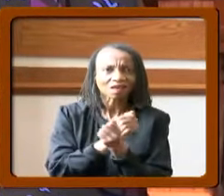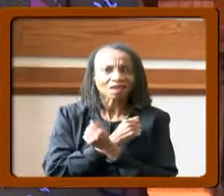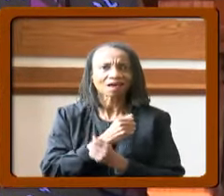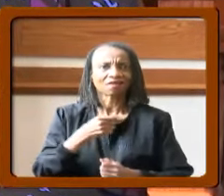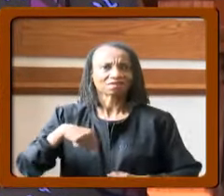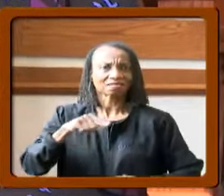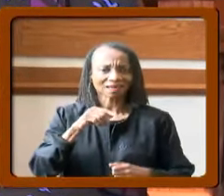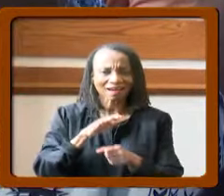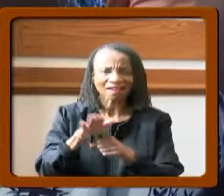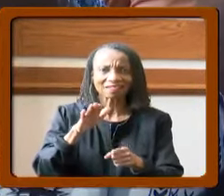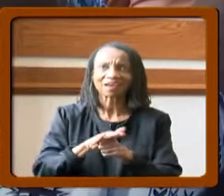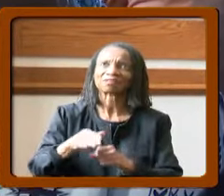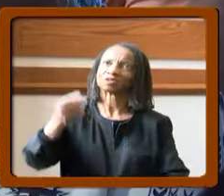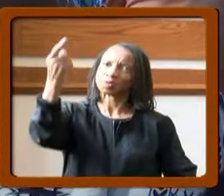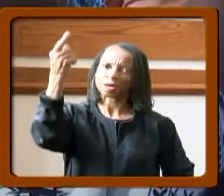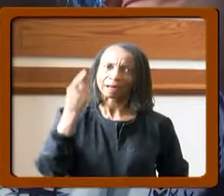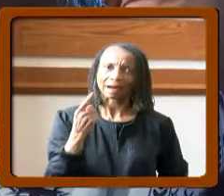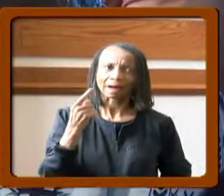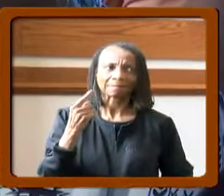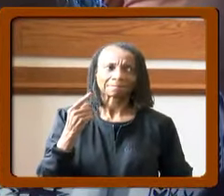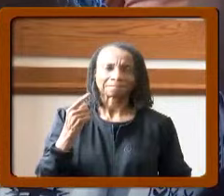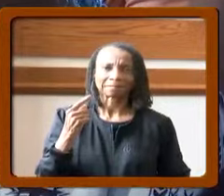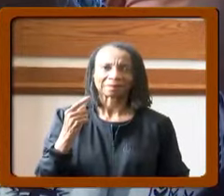and see about us.